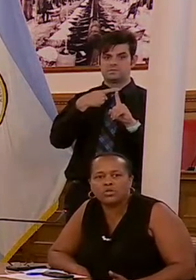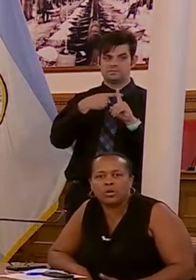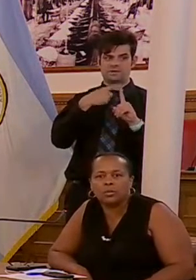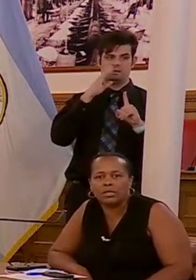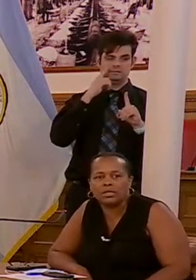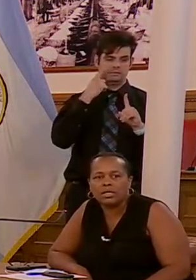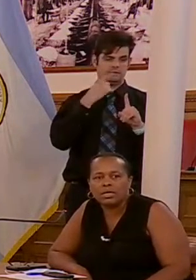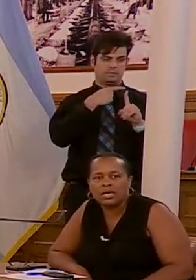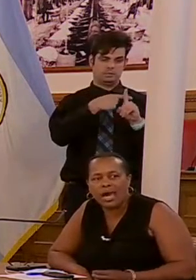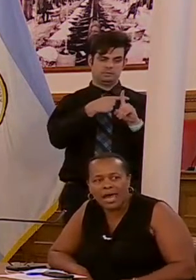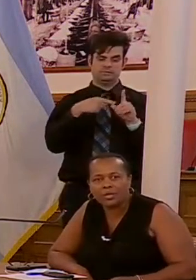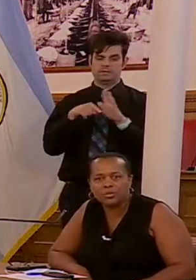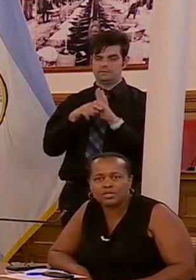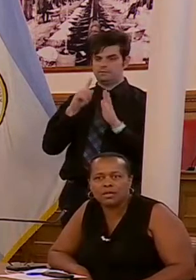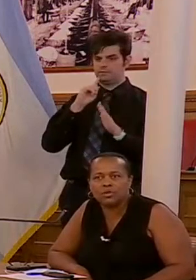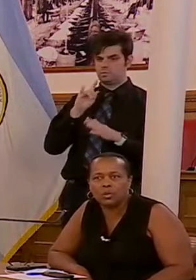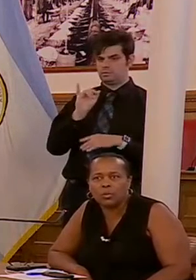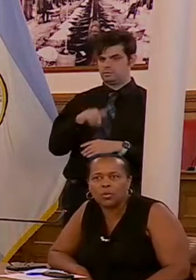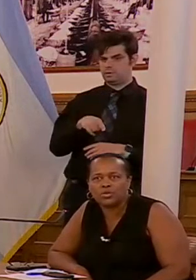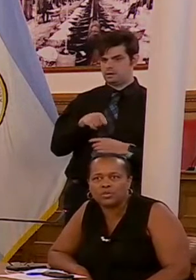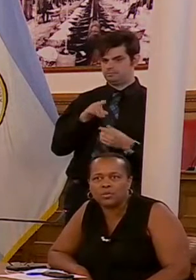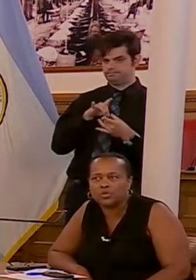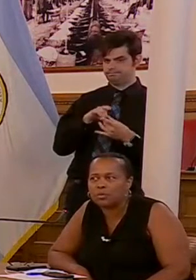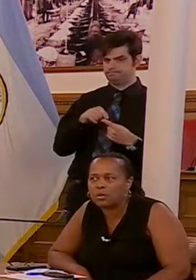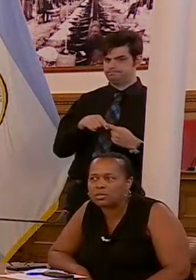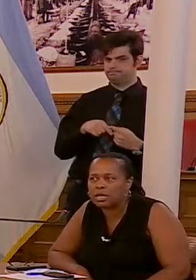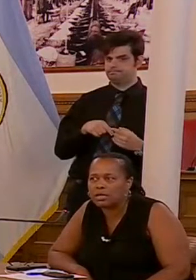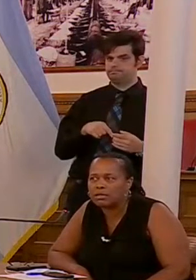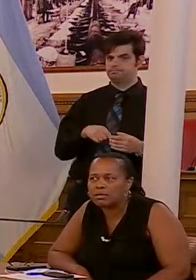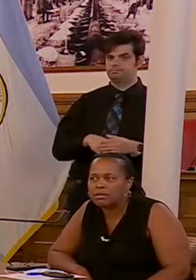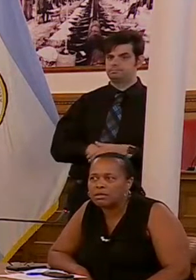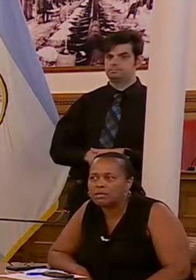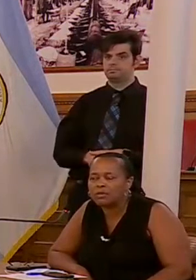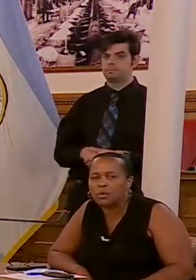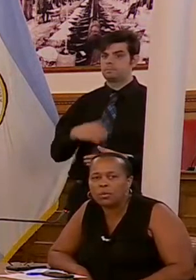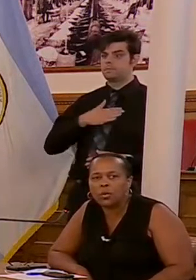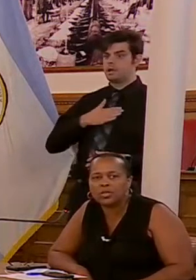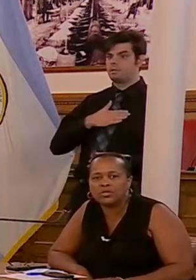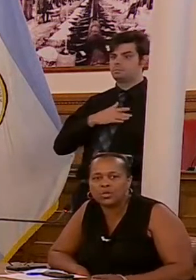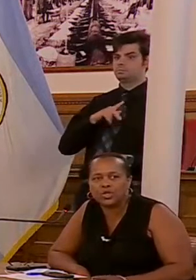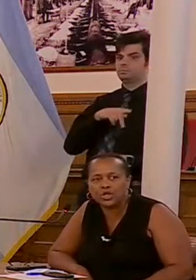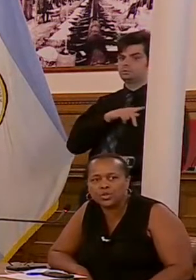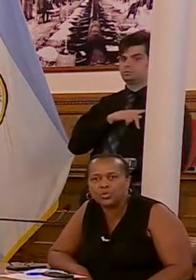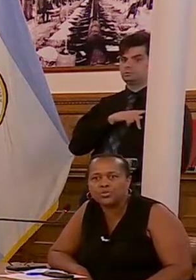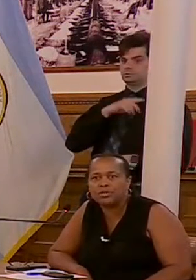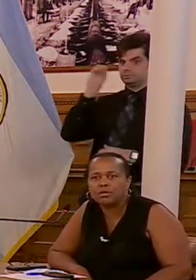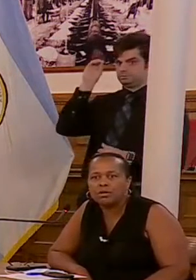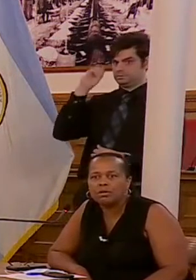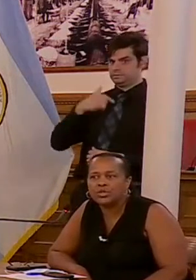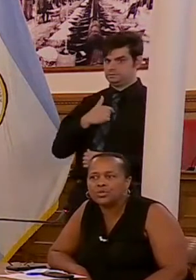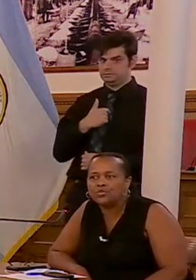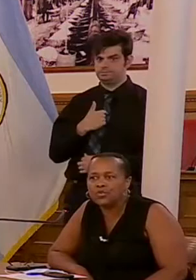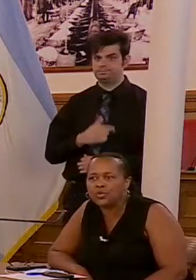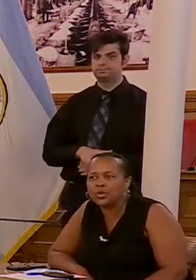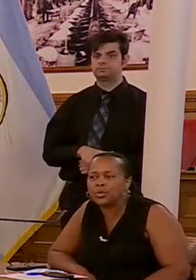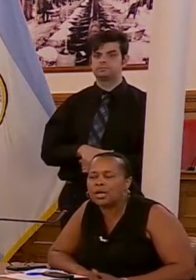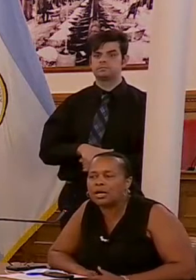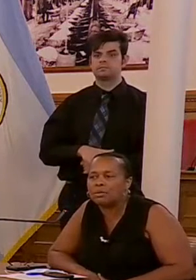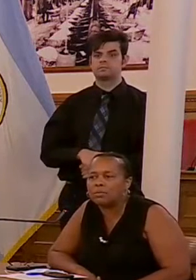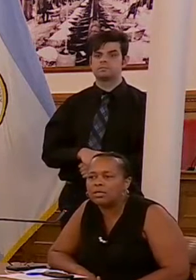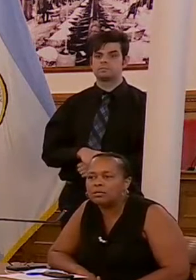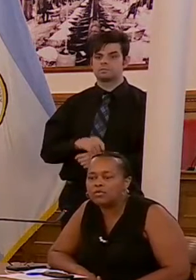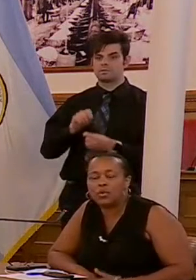my personal opinion, that accuracy of the report is the most important thing. And if the report is what's used to